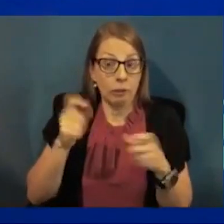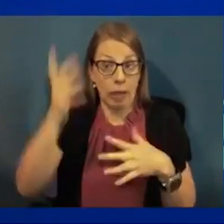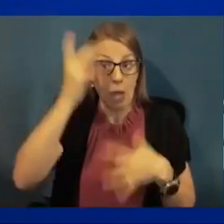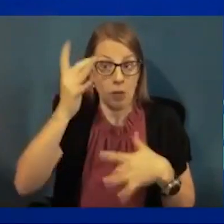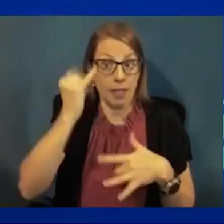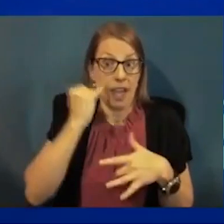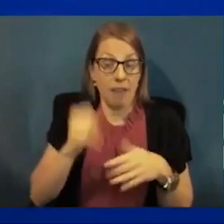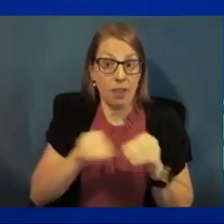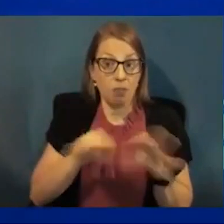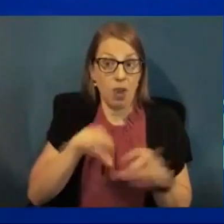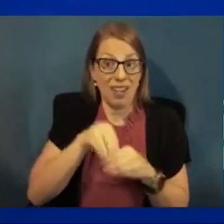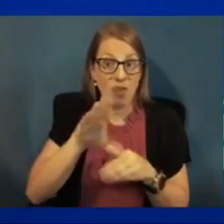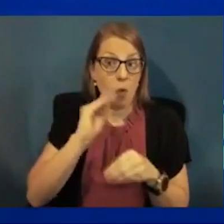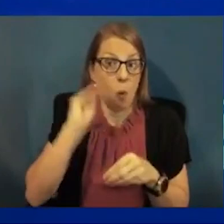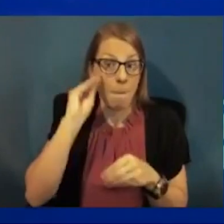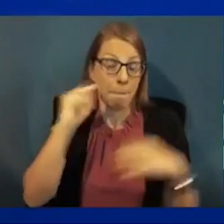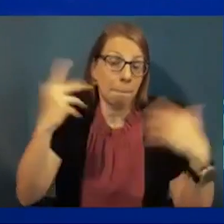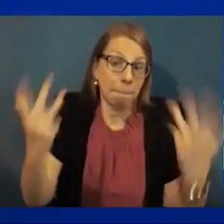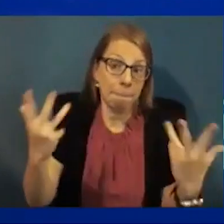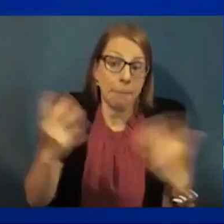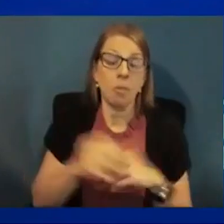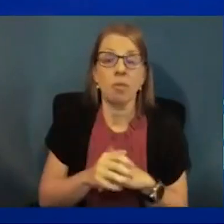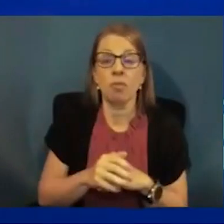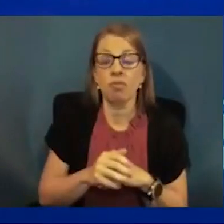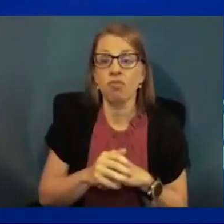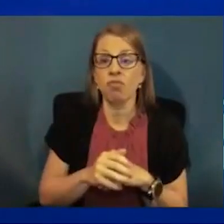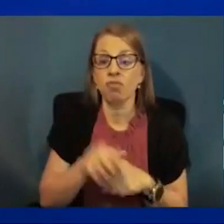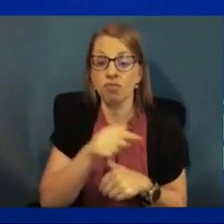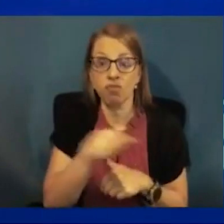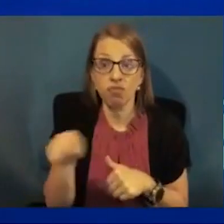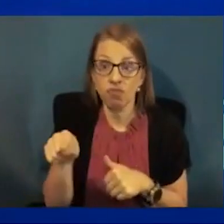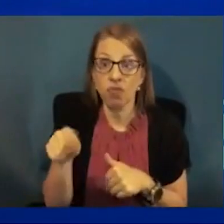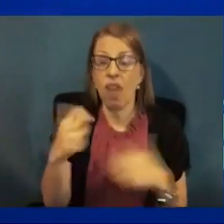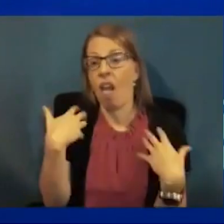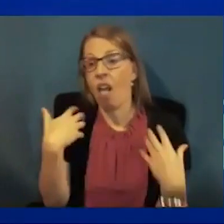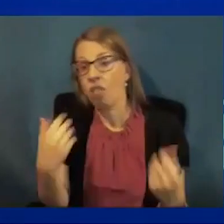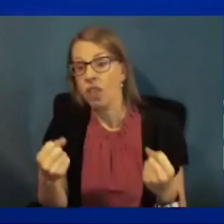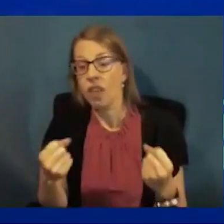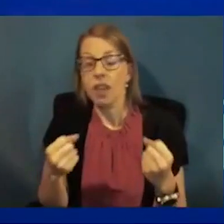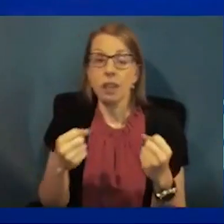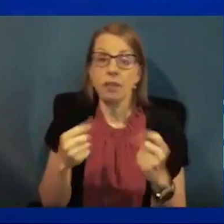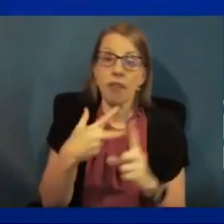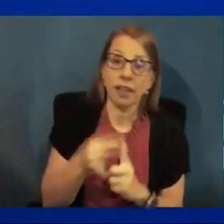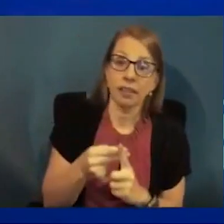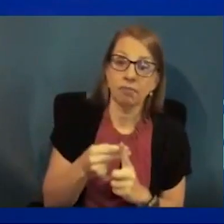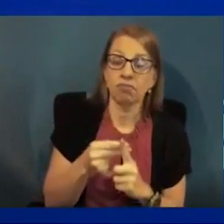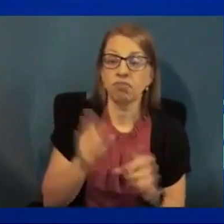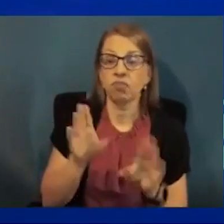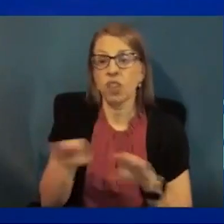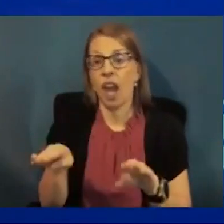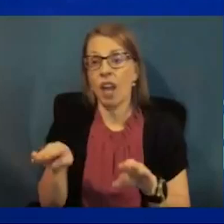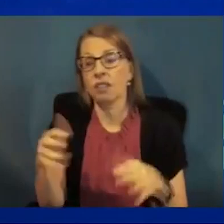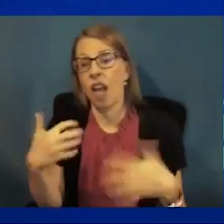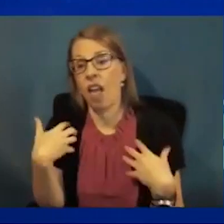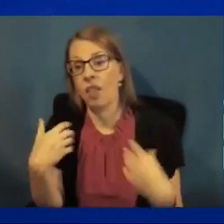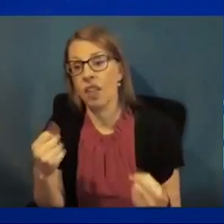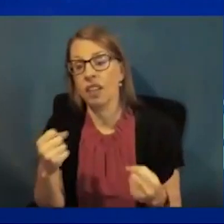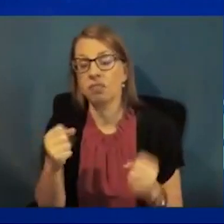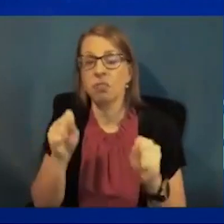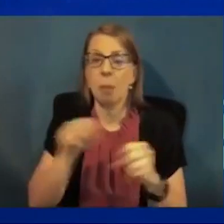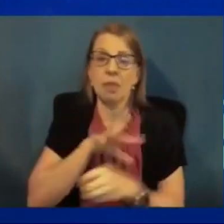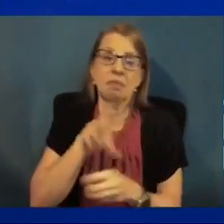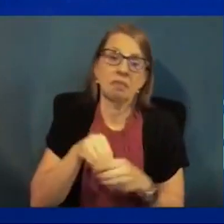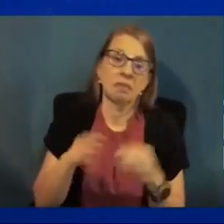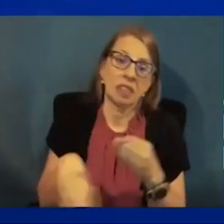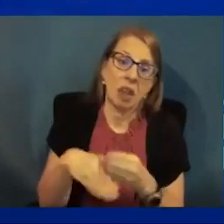at home and everybody's really pretty healthy, we've all been vaccinated, and your child's pretty healthy, I can probably play soccer. But it's